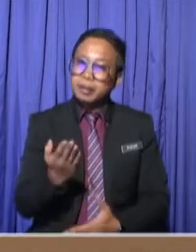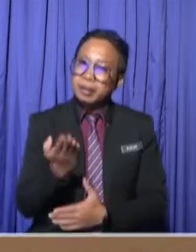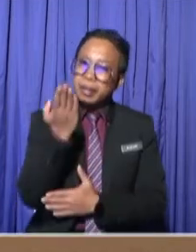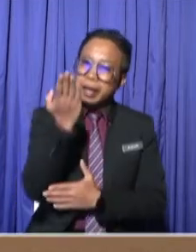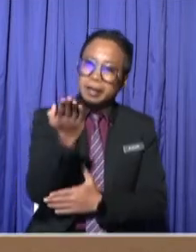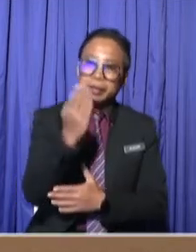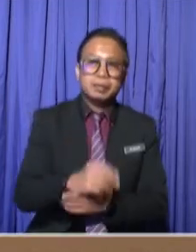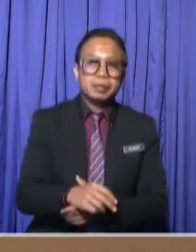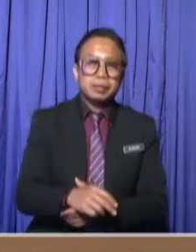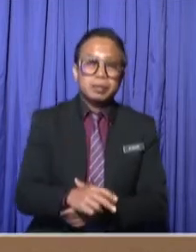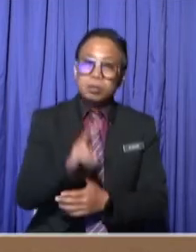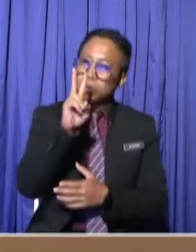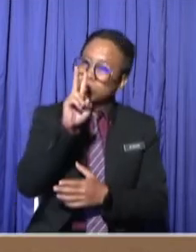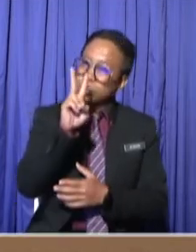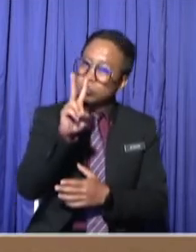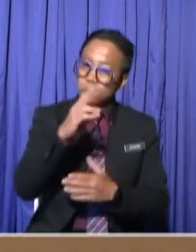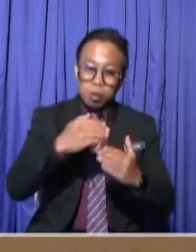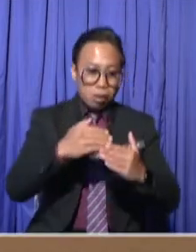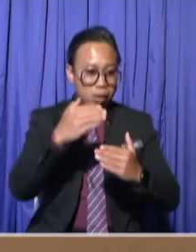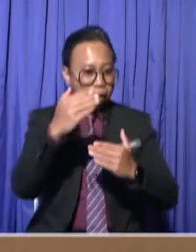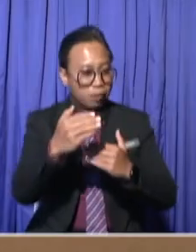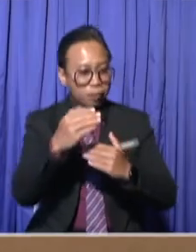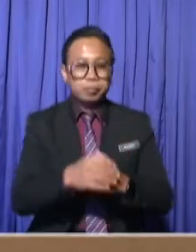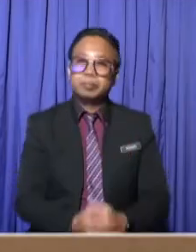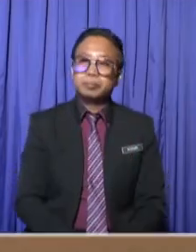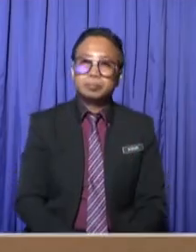Then, to other half.